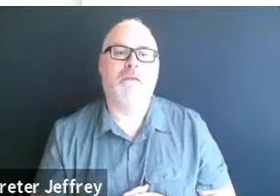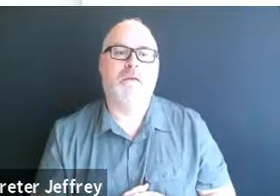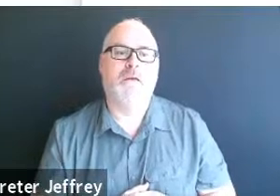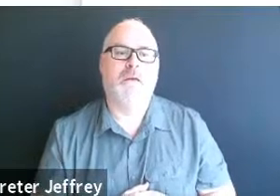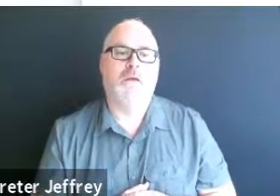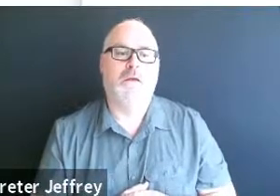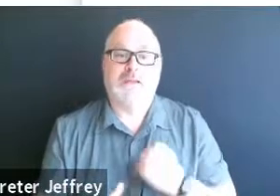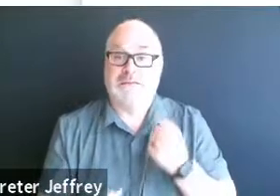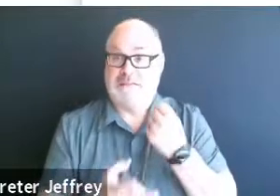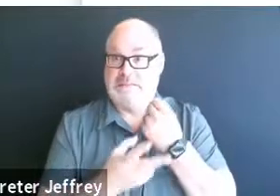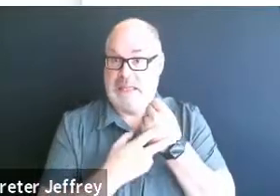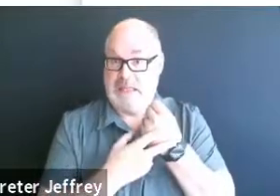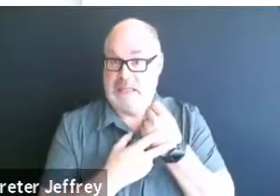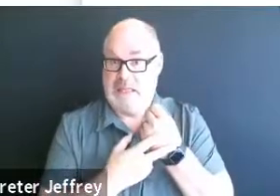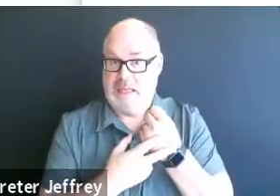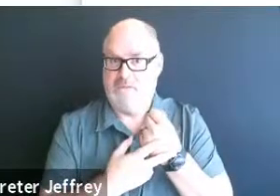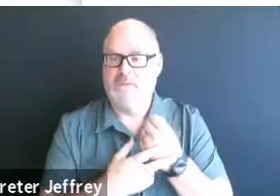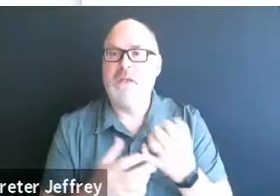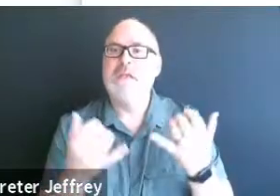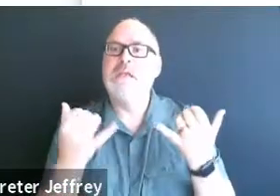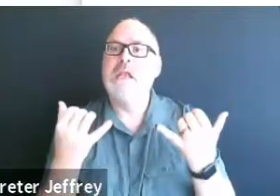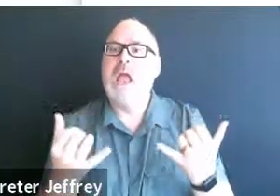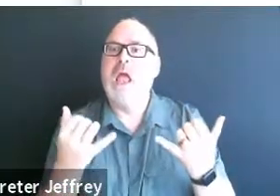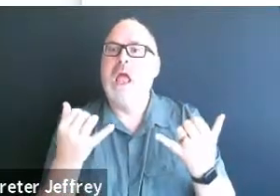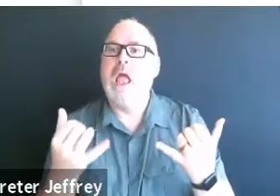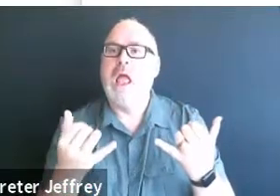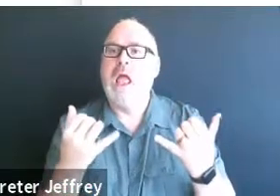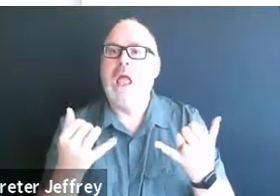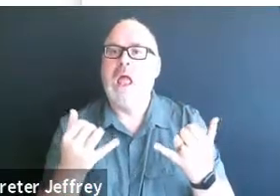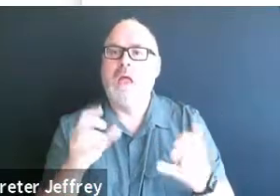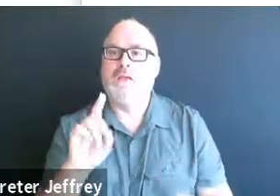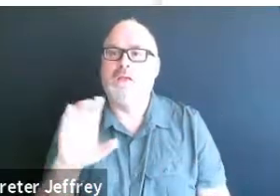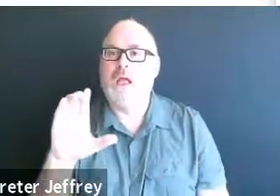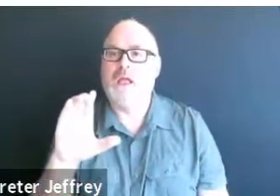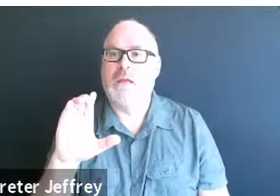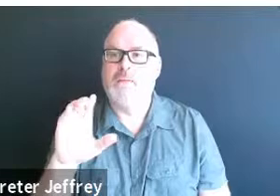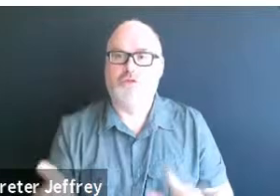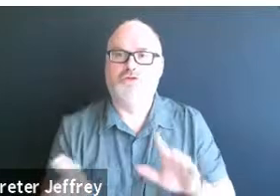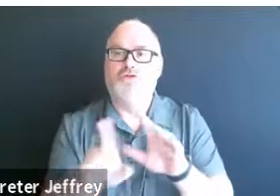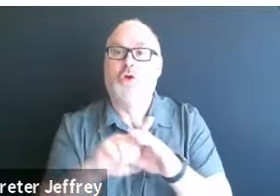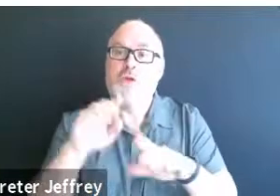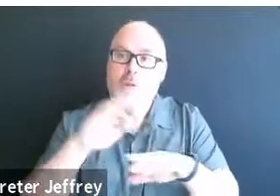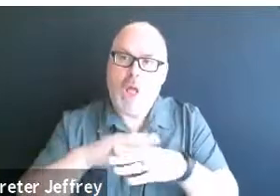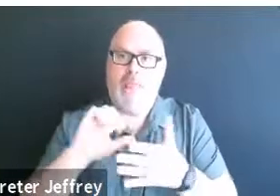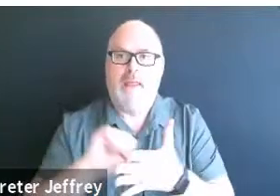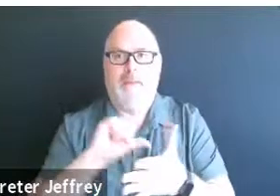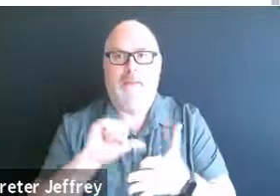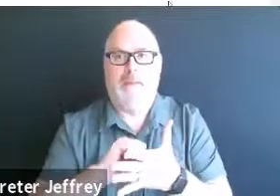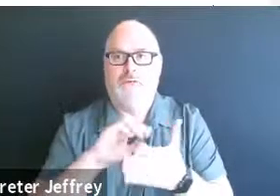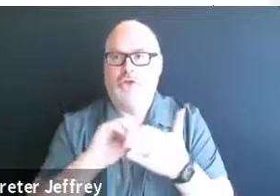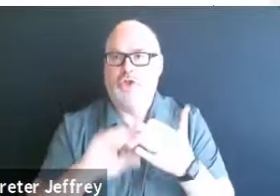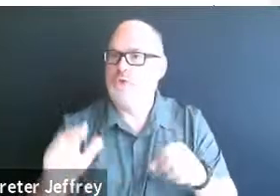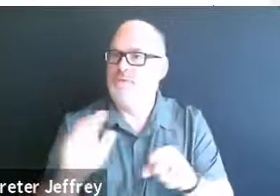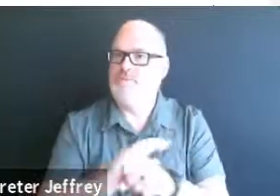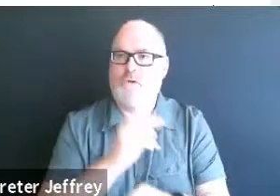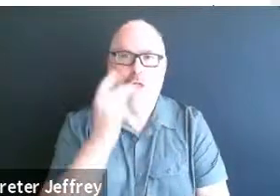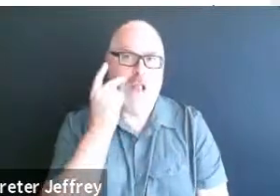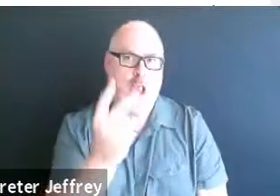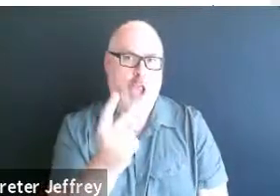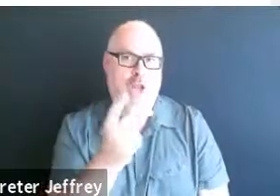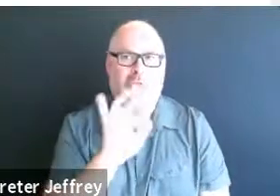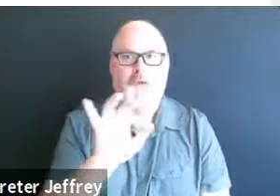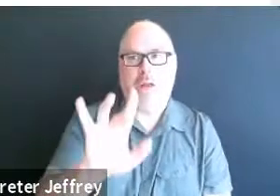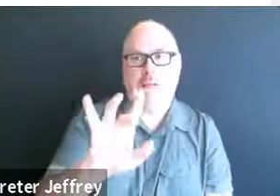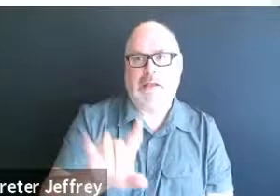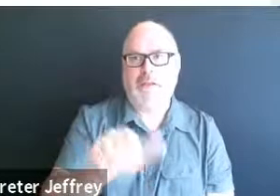hit save, and now this document will appear on the page for students to fully view without having to worry about them clicking